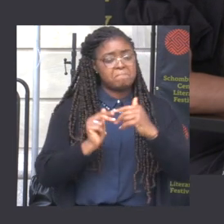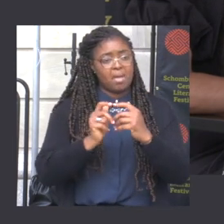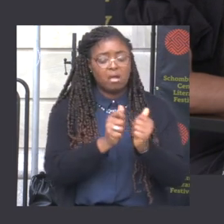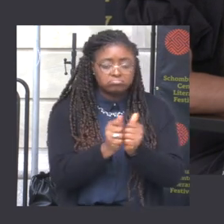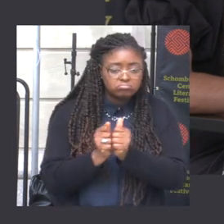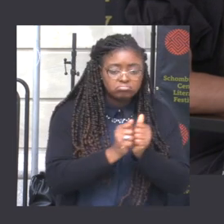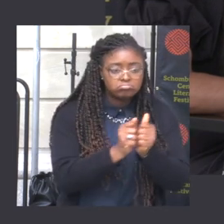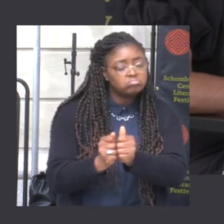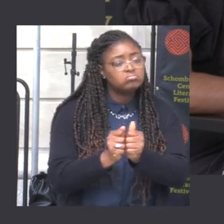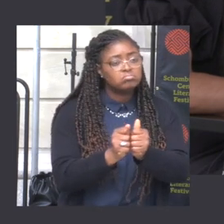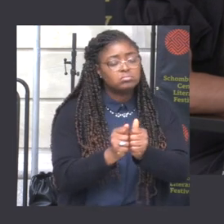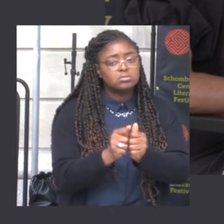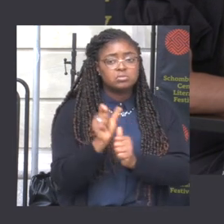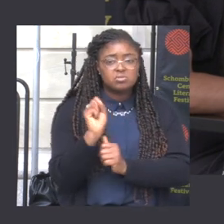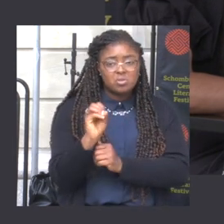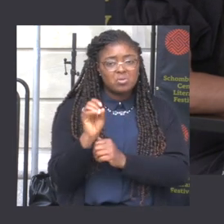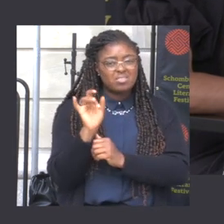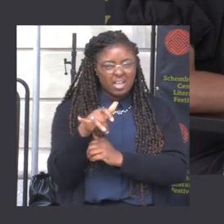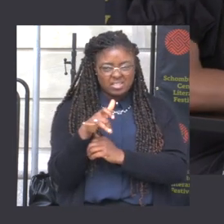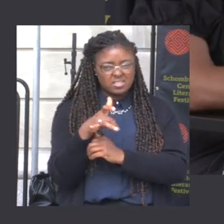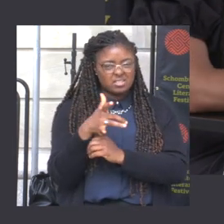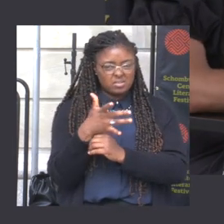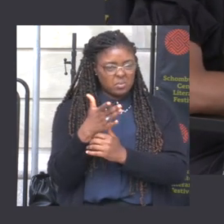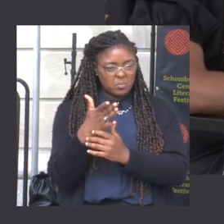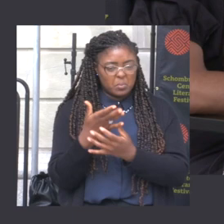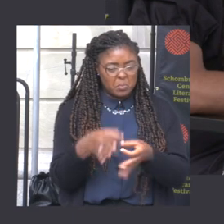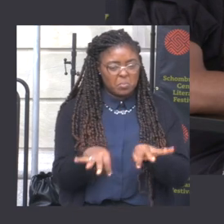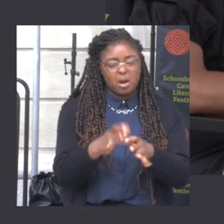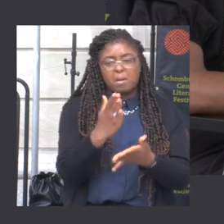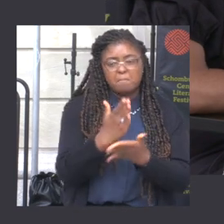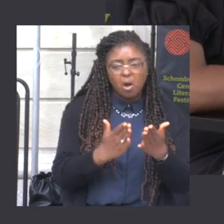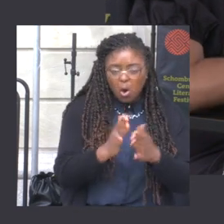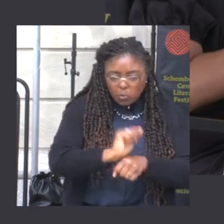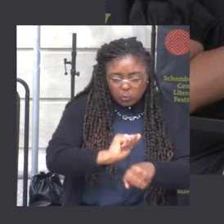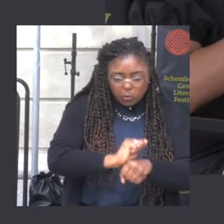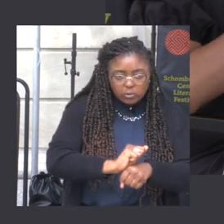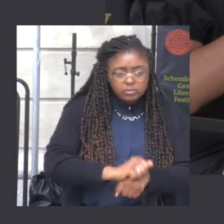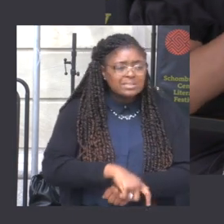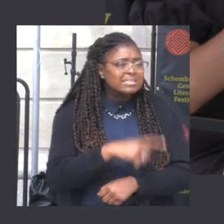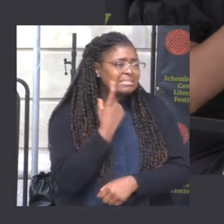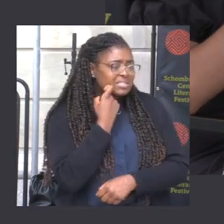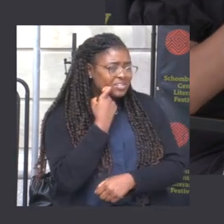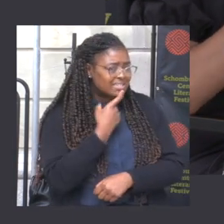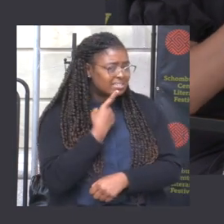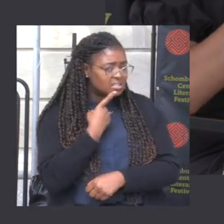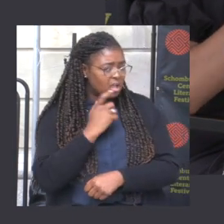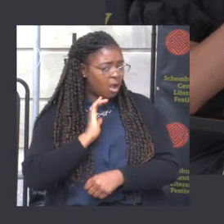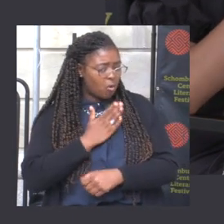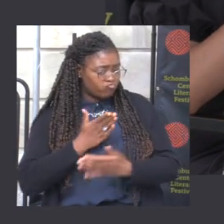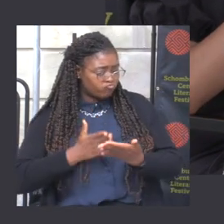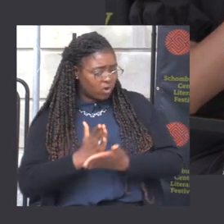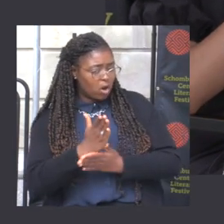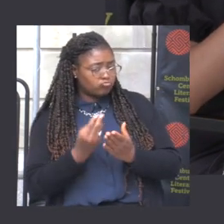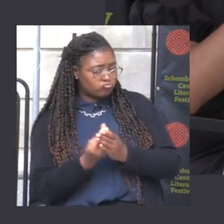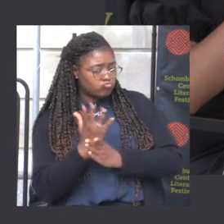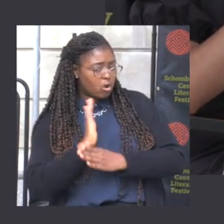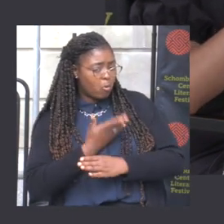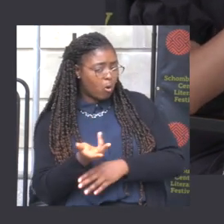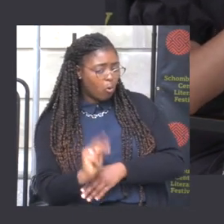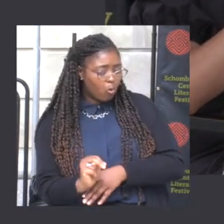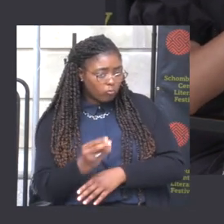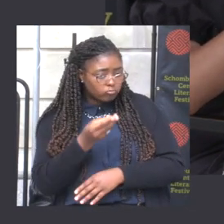that's just been a cornerstone of the work. You just said it's our right to grow our own food. And I know that part of